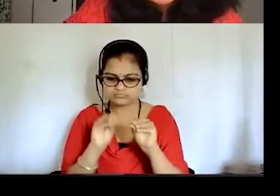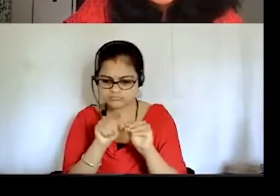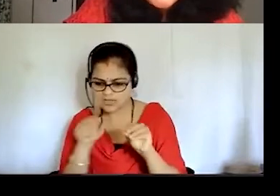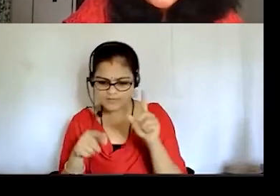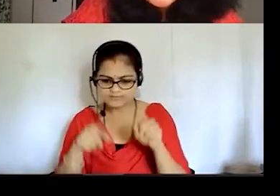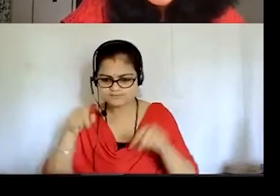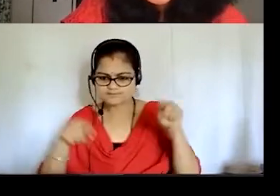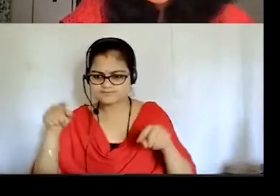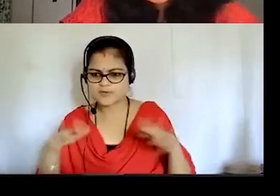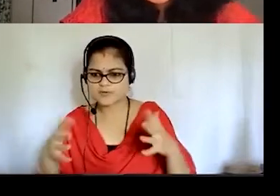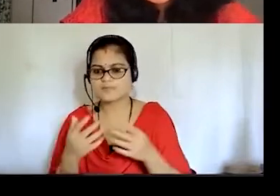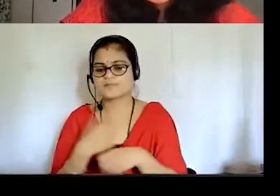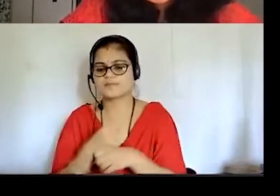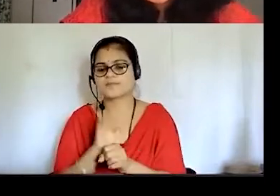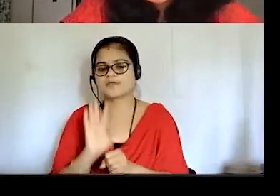elements.